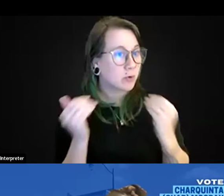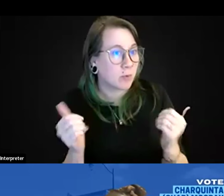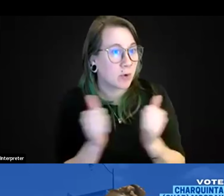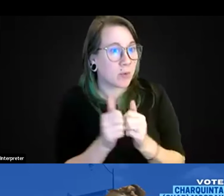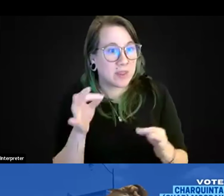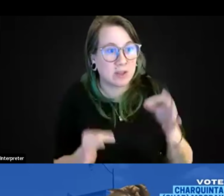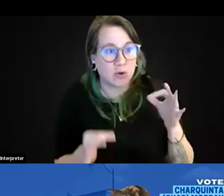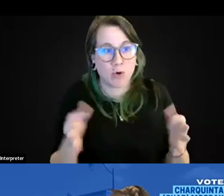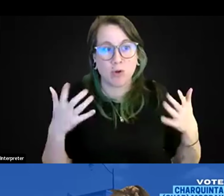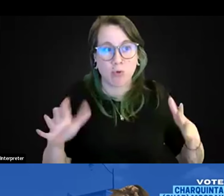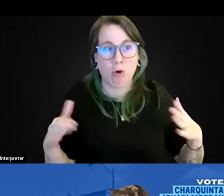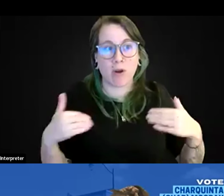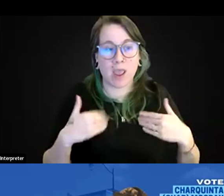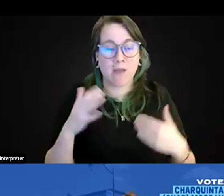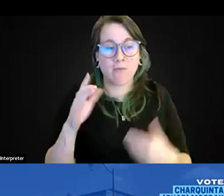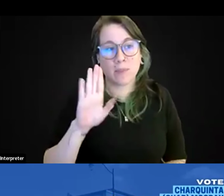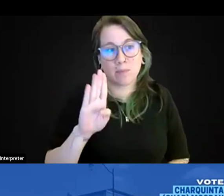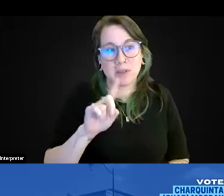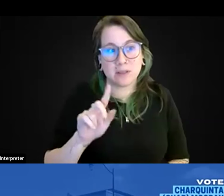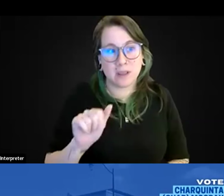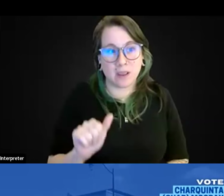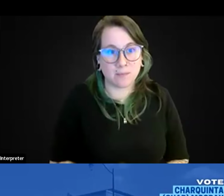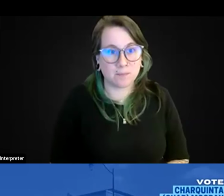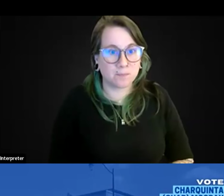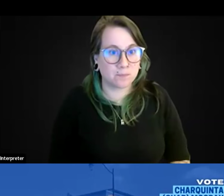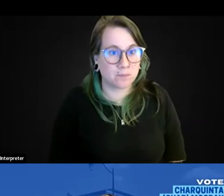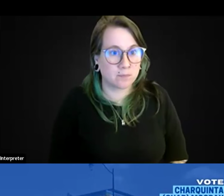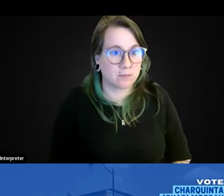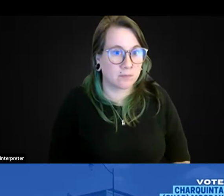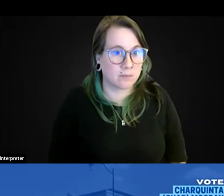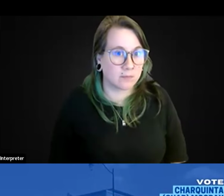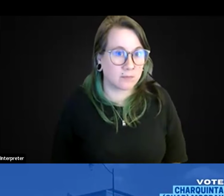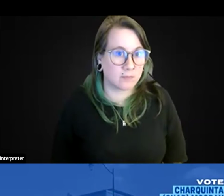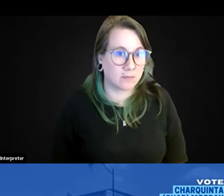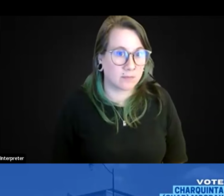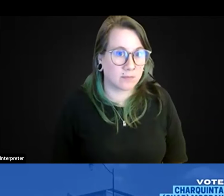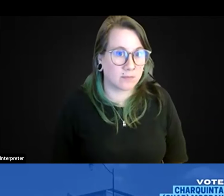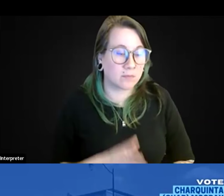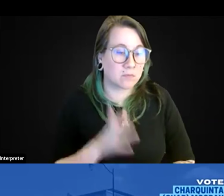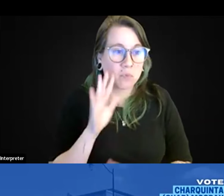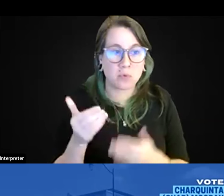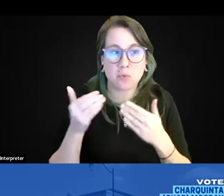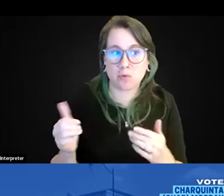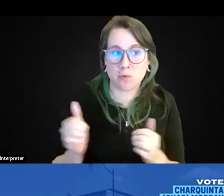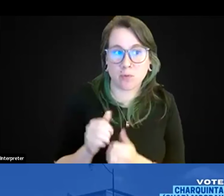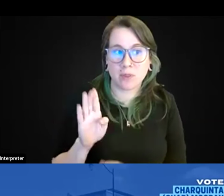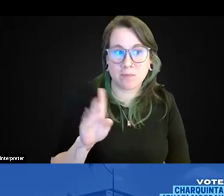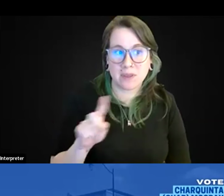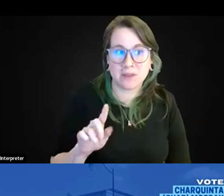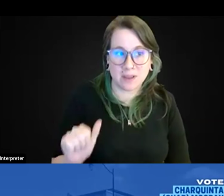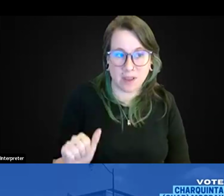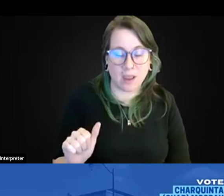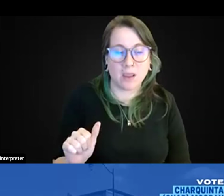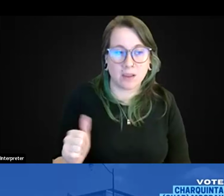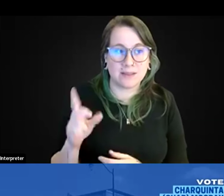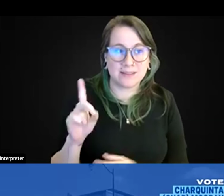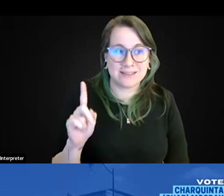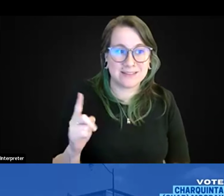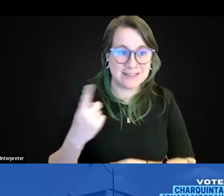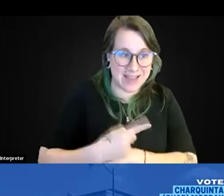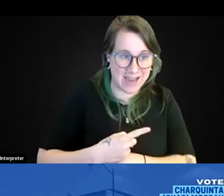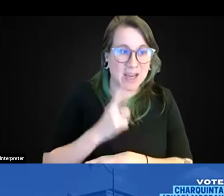date you already have on calendar with the BZA? And we'll move forward with the BZA date, but then obviously we'll see if the